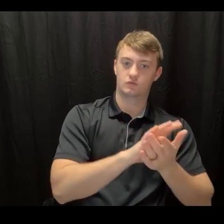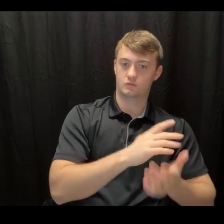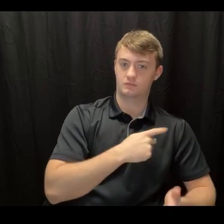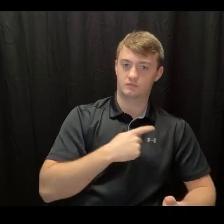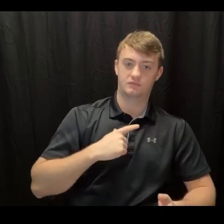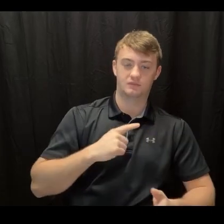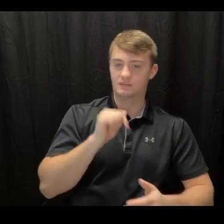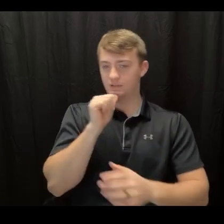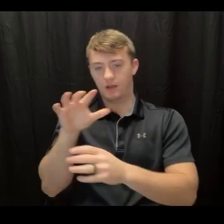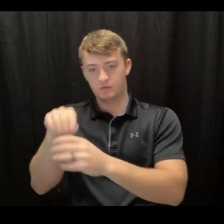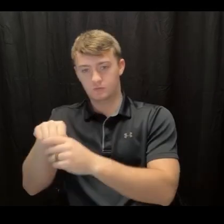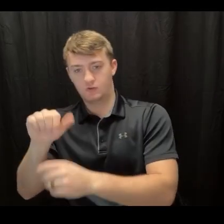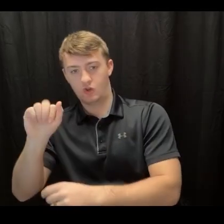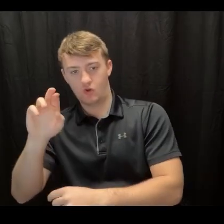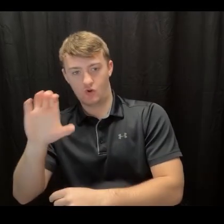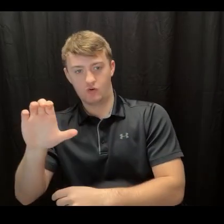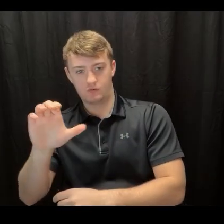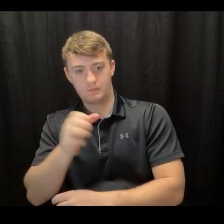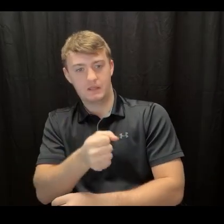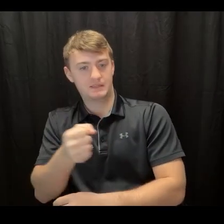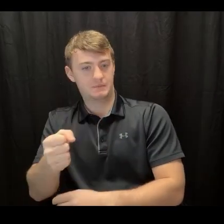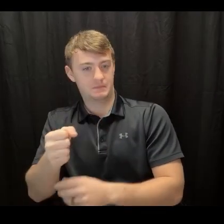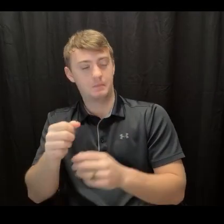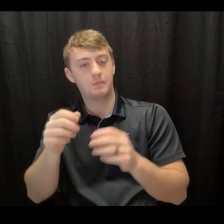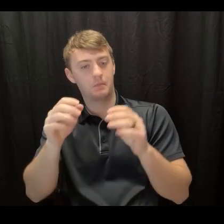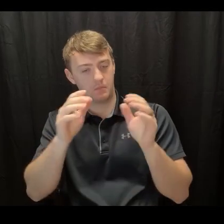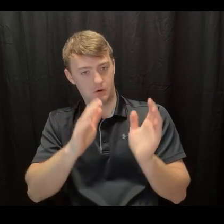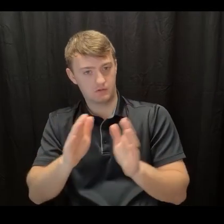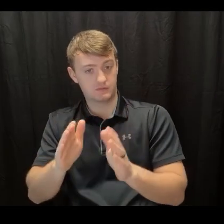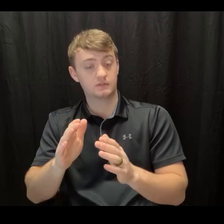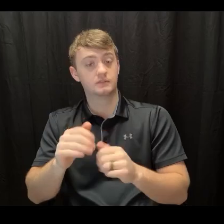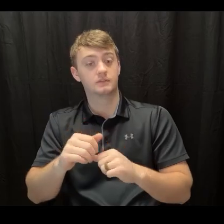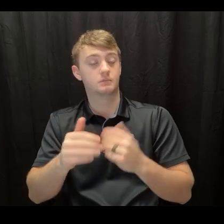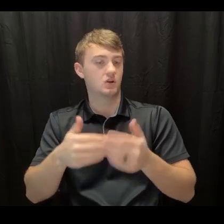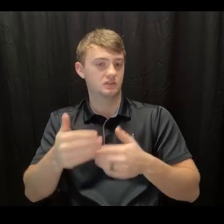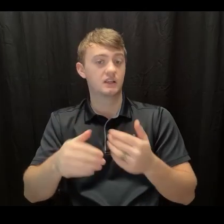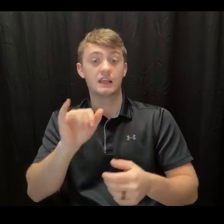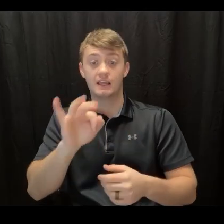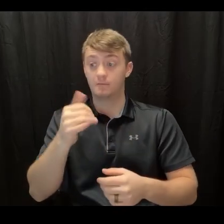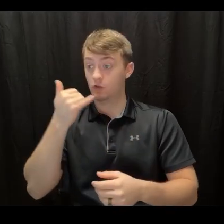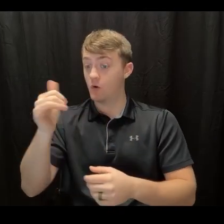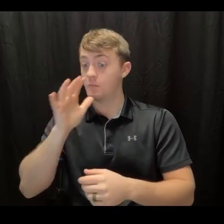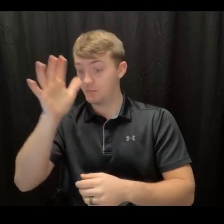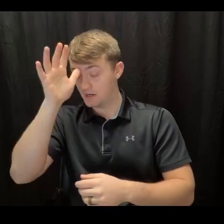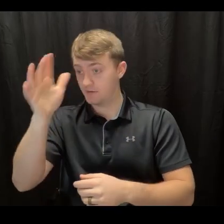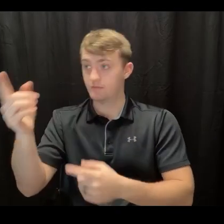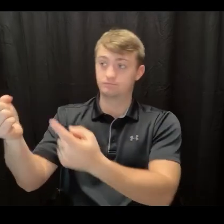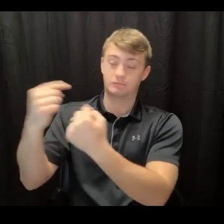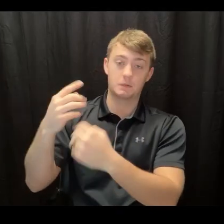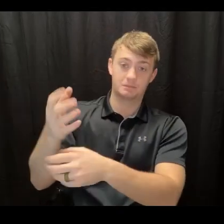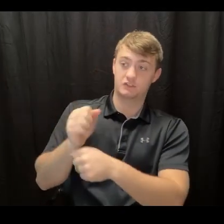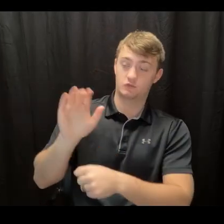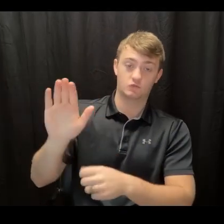outside of the ARC placement process. So for example, if you call a parent and have them come get their child